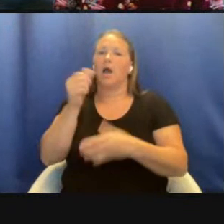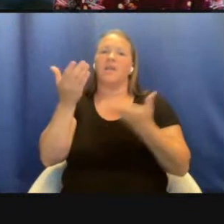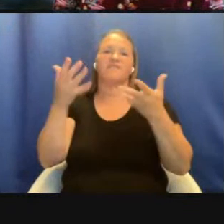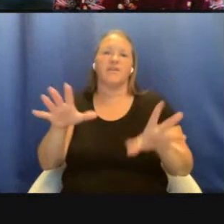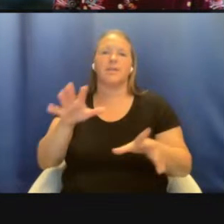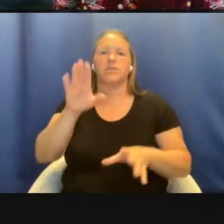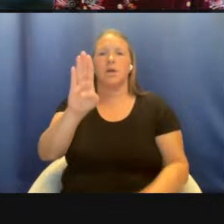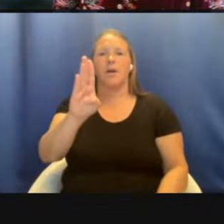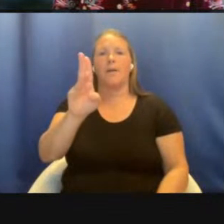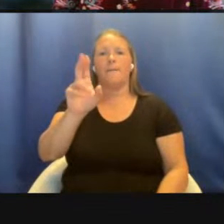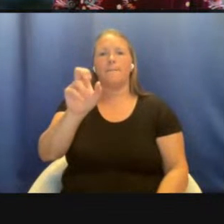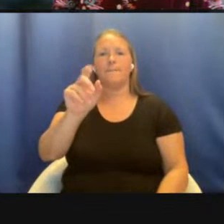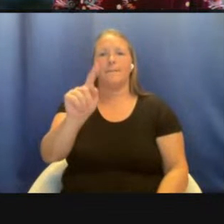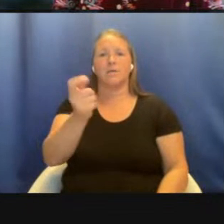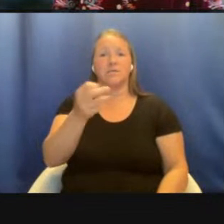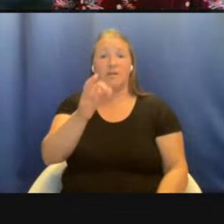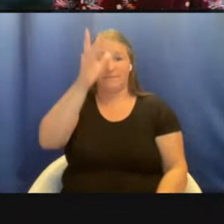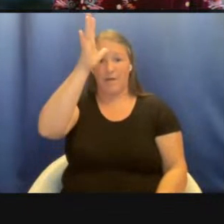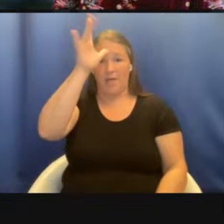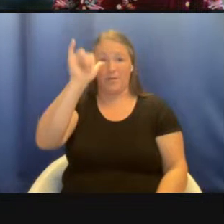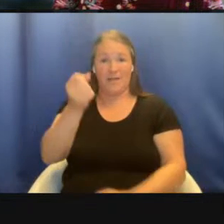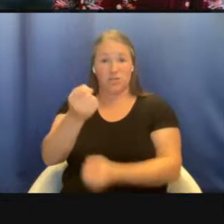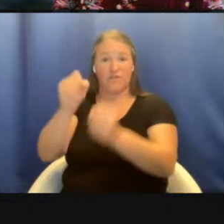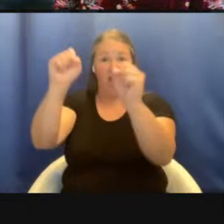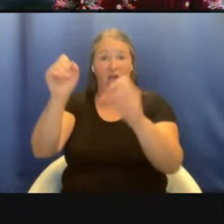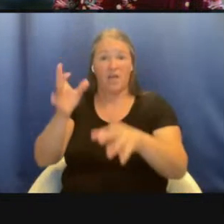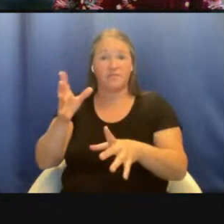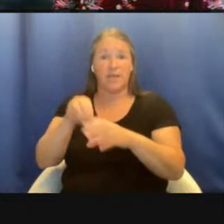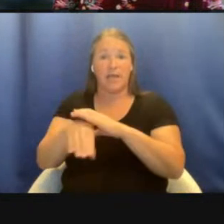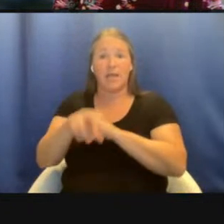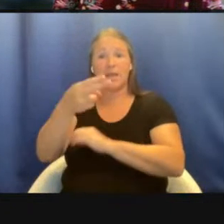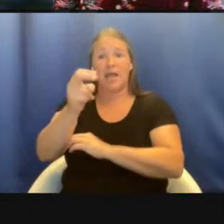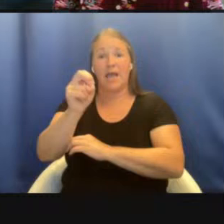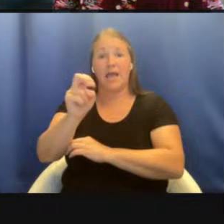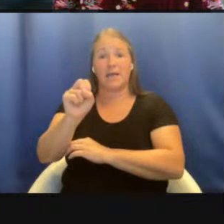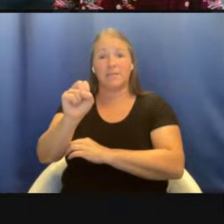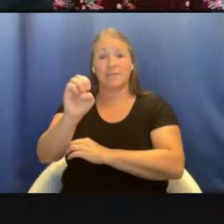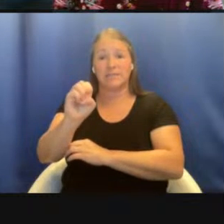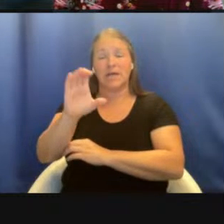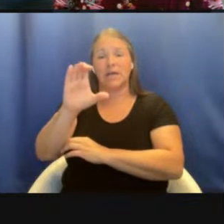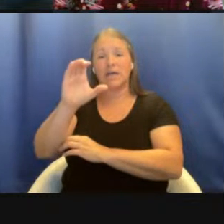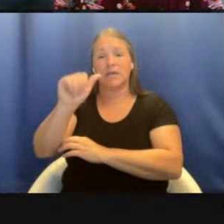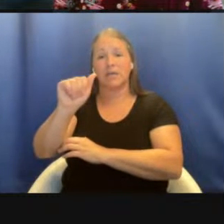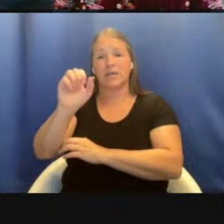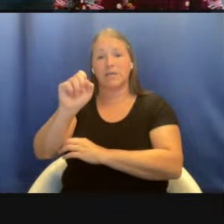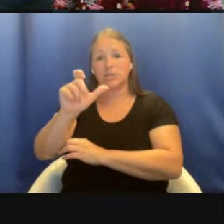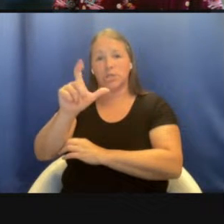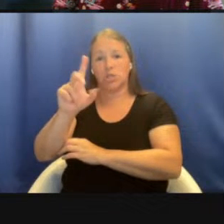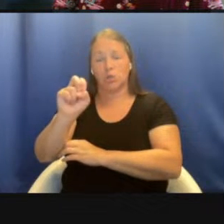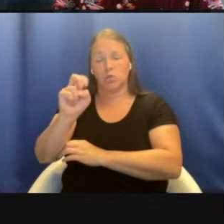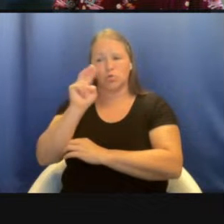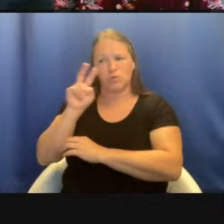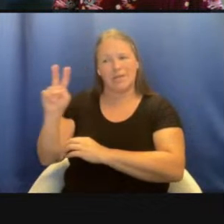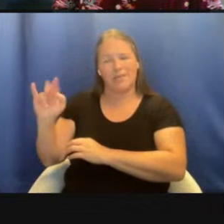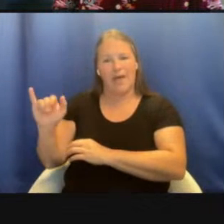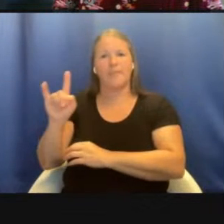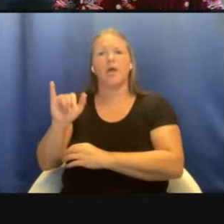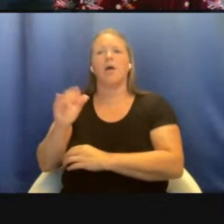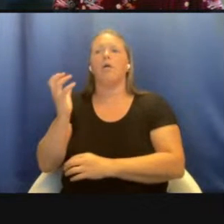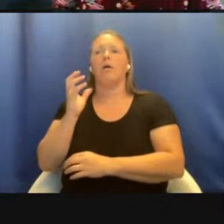Hesse Castle, there's a great irony in this depiction of Beau, who had a childhood that was characterized by a